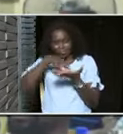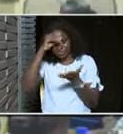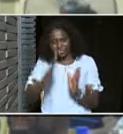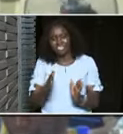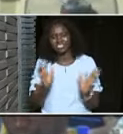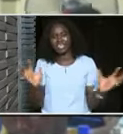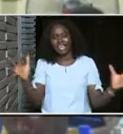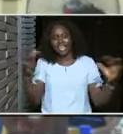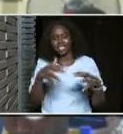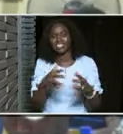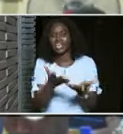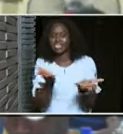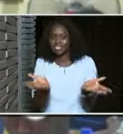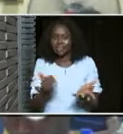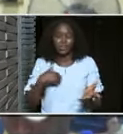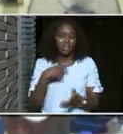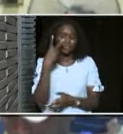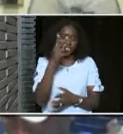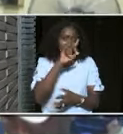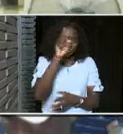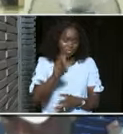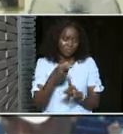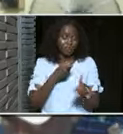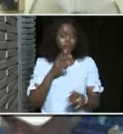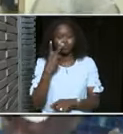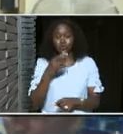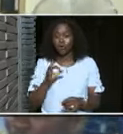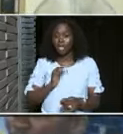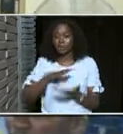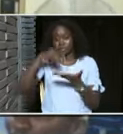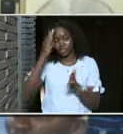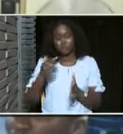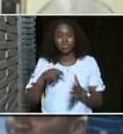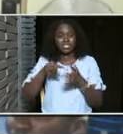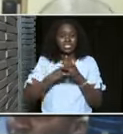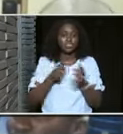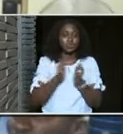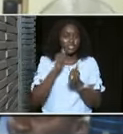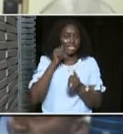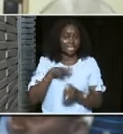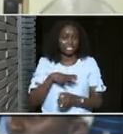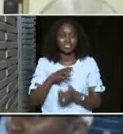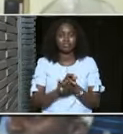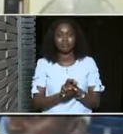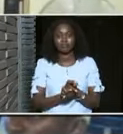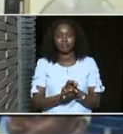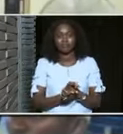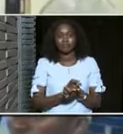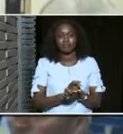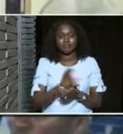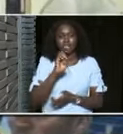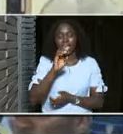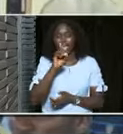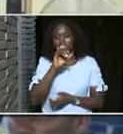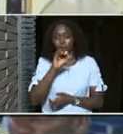attention. And we have two questions from two students right here. We'll start off with the lady. And first up is Edeomo. Edeomo, let's have